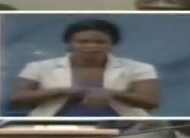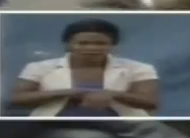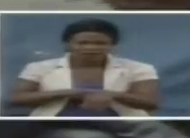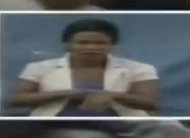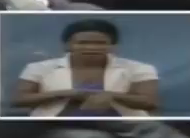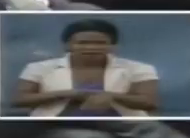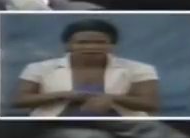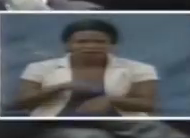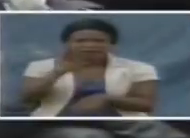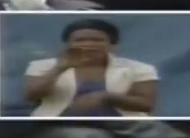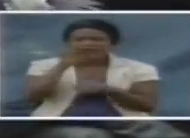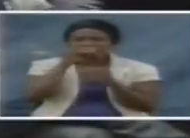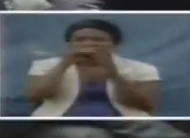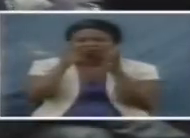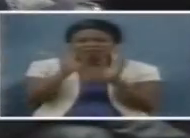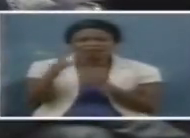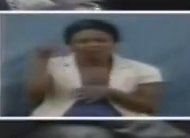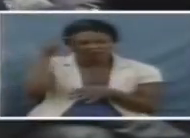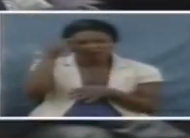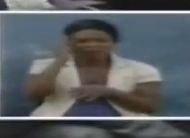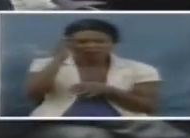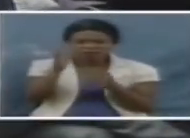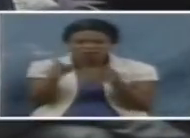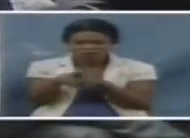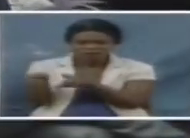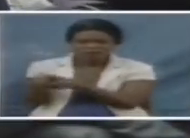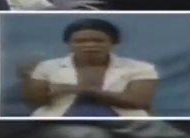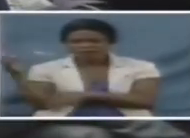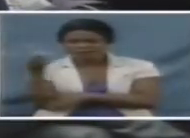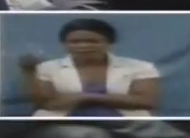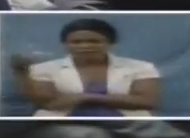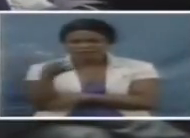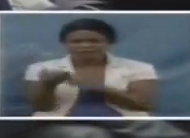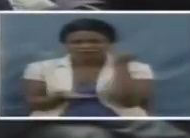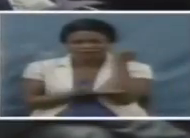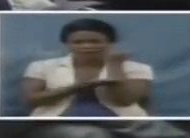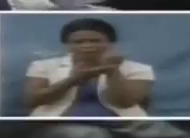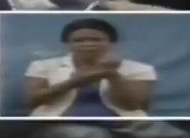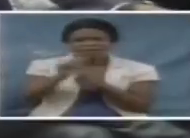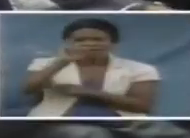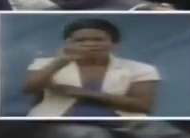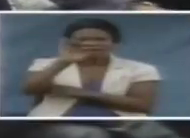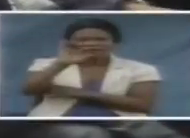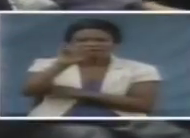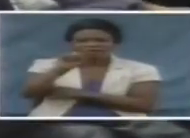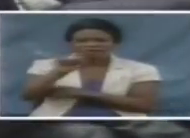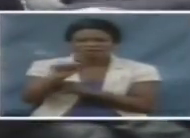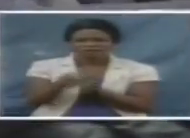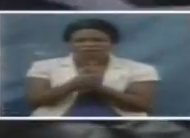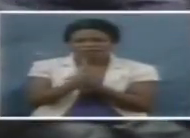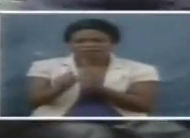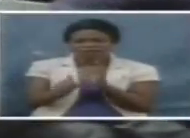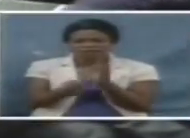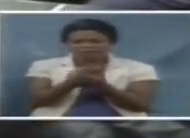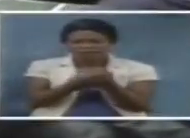any time. Mr. Speaker, government will also facilitate the upscaling of ICT